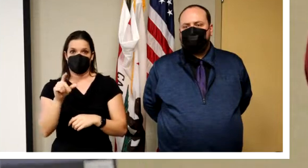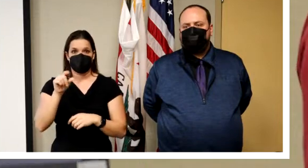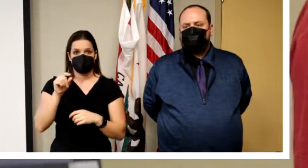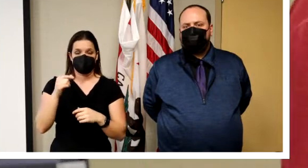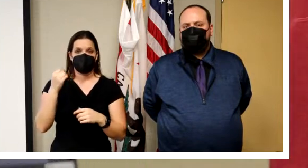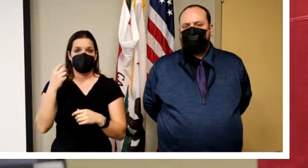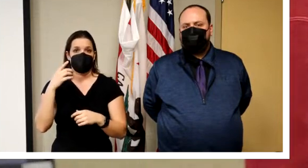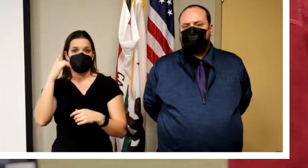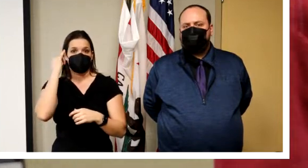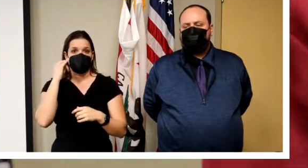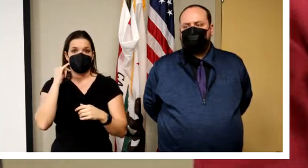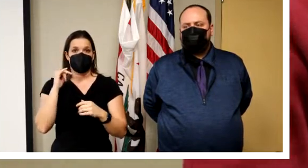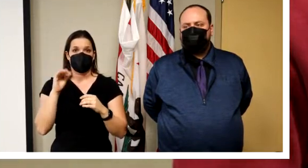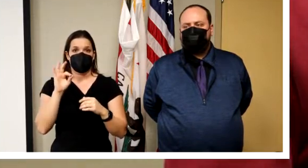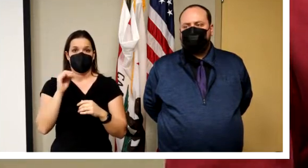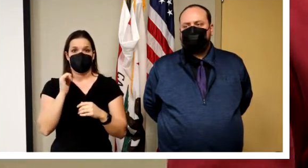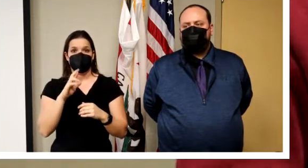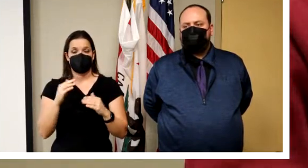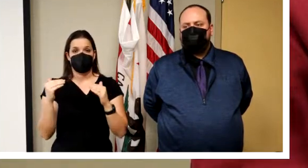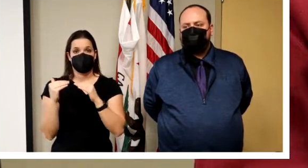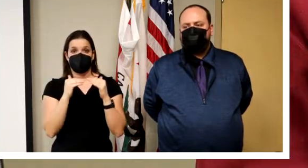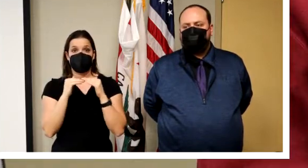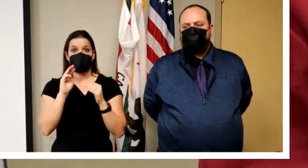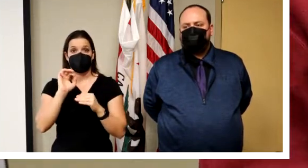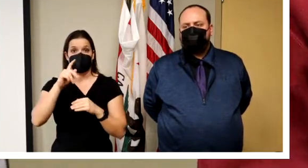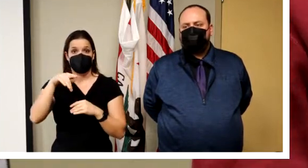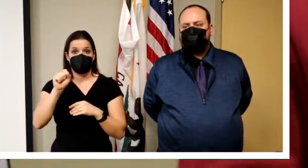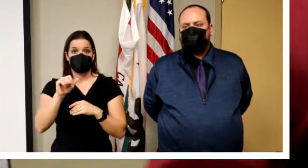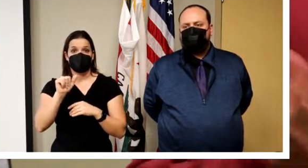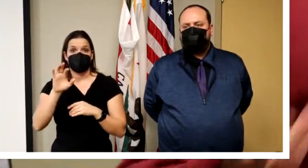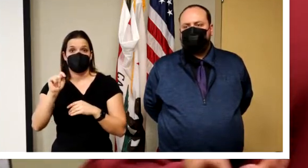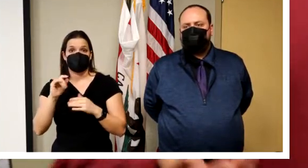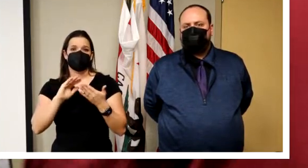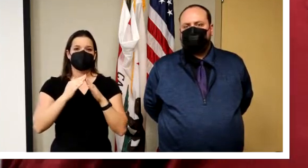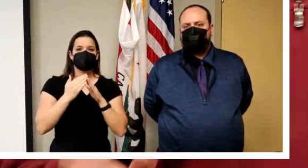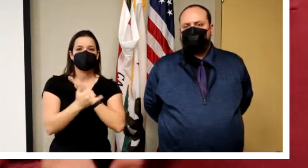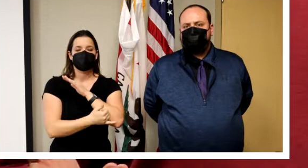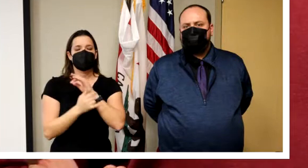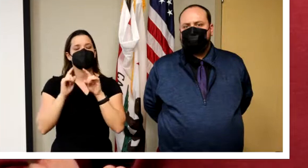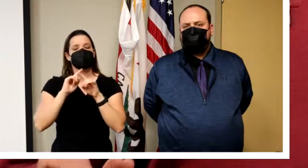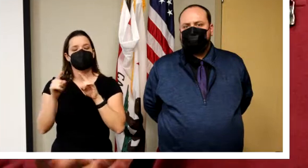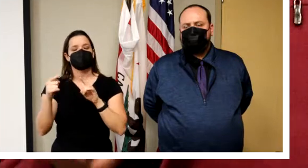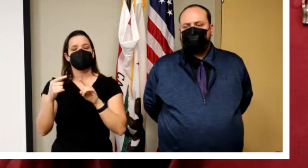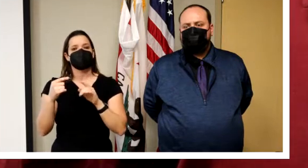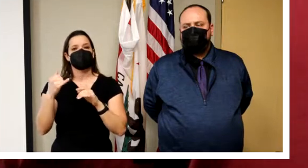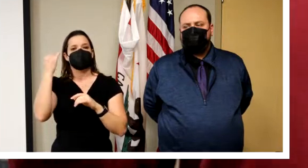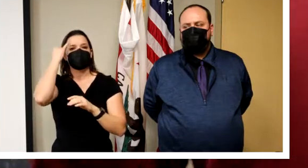and the California Fair Maps Act, which only applies to cities and counties. But the principles about openness